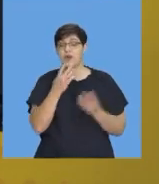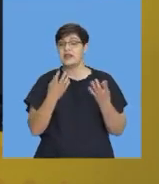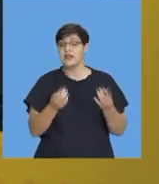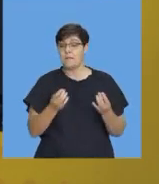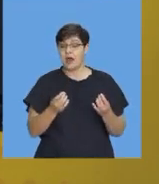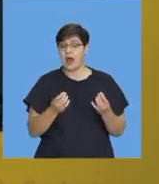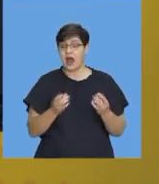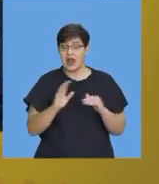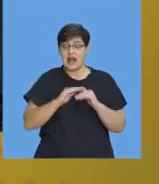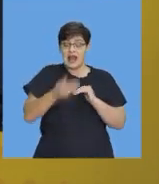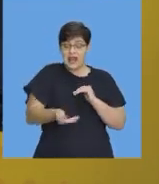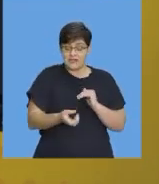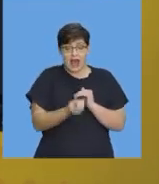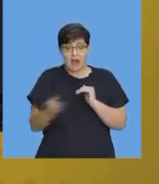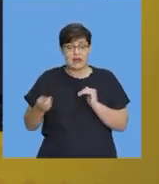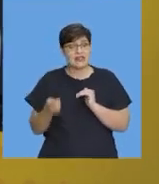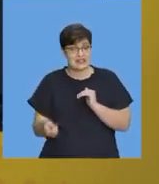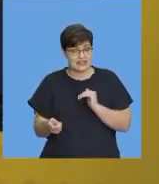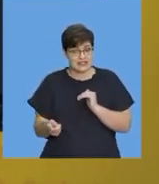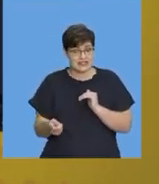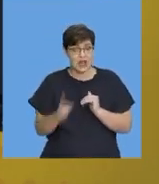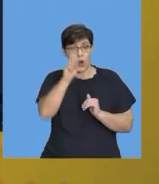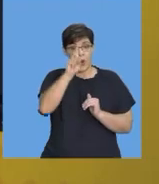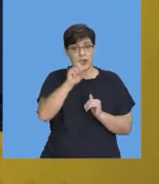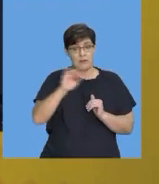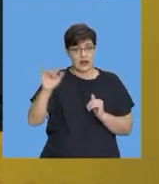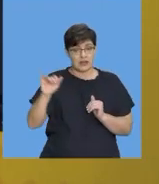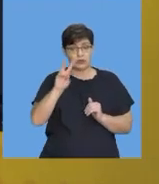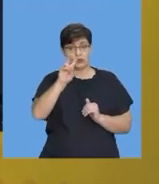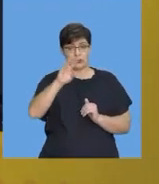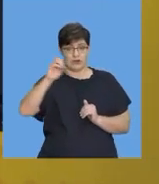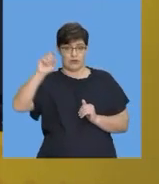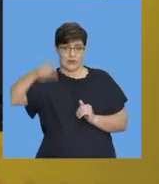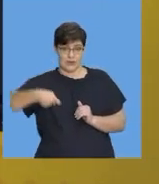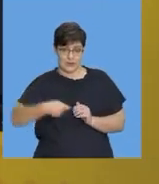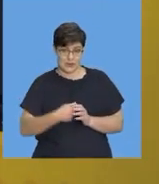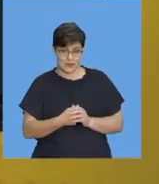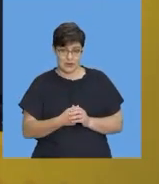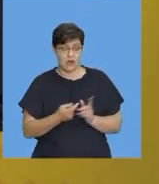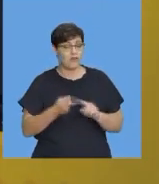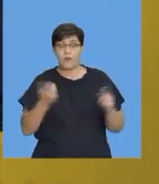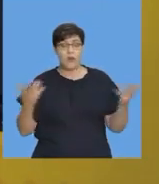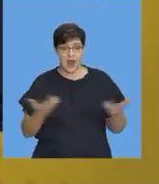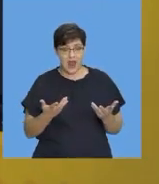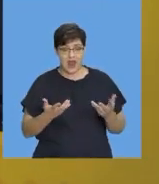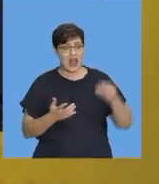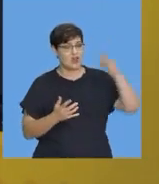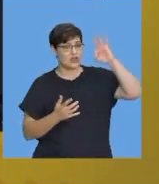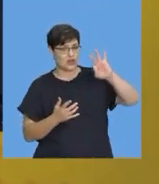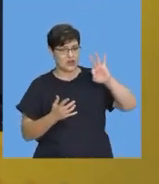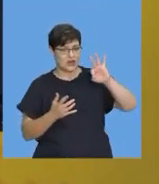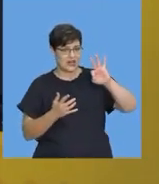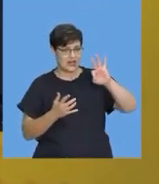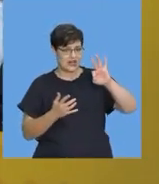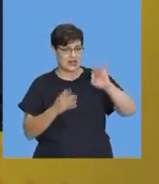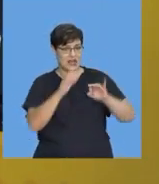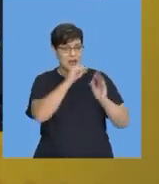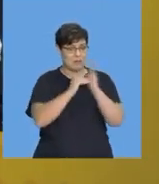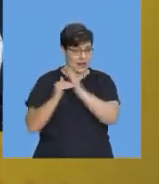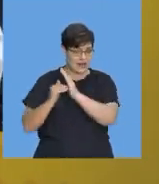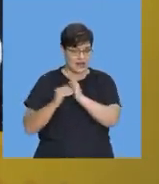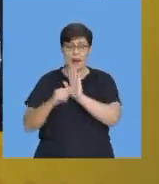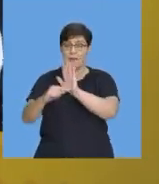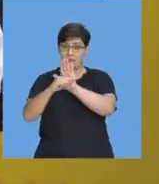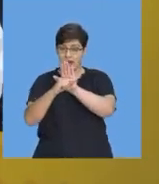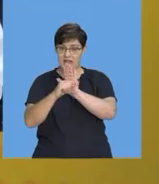the number of unissued shares at this point is 1,200,000. From where? 3 million